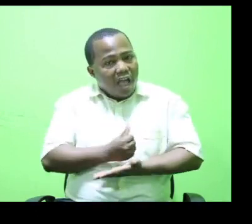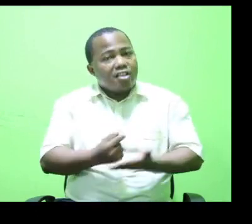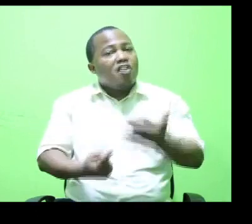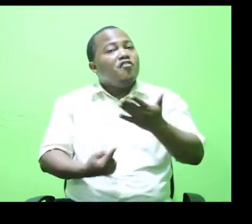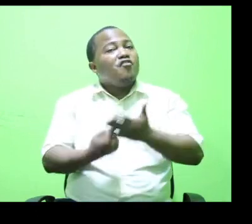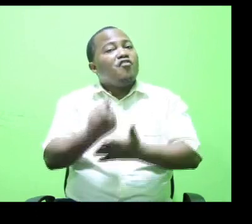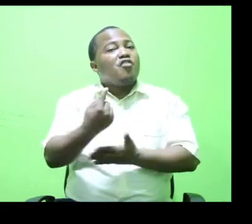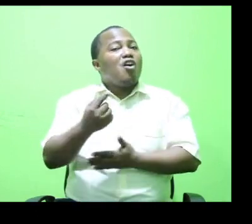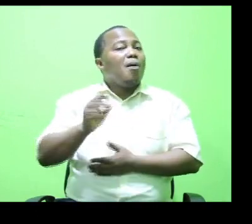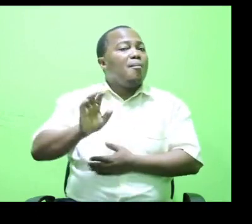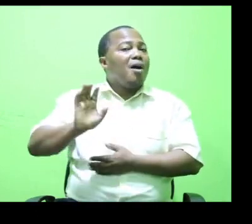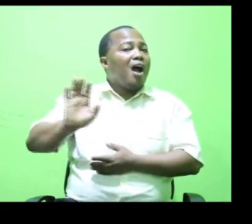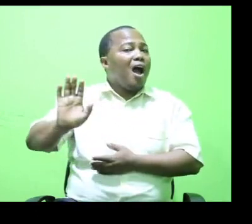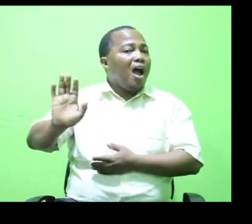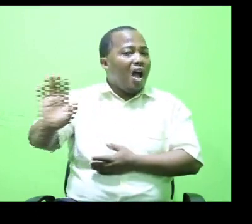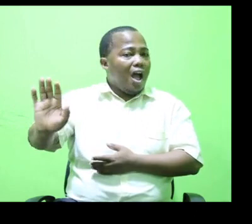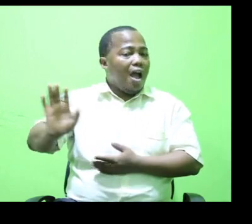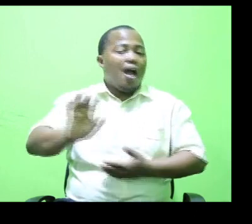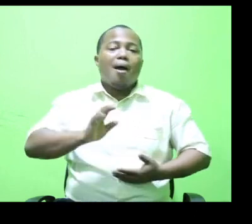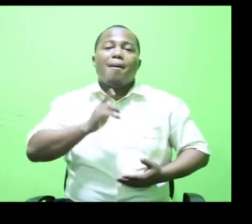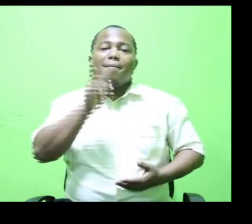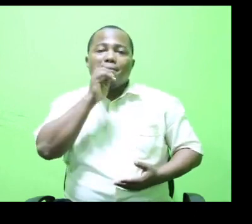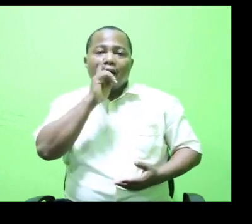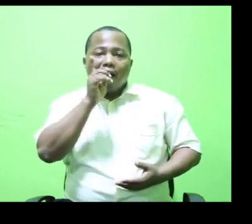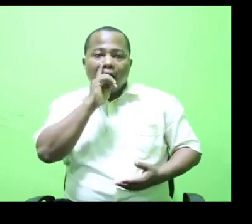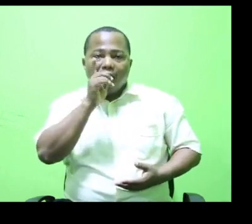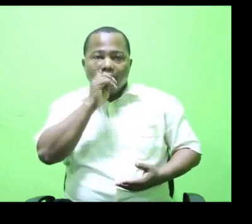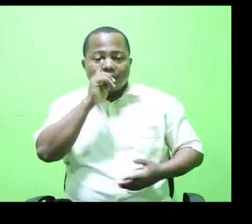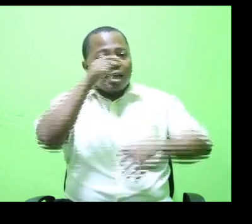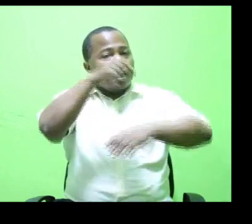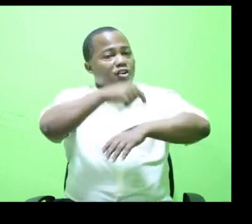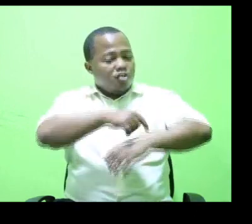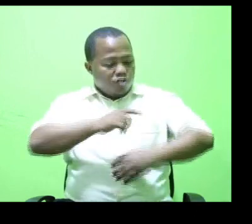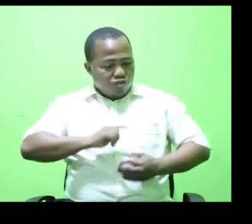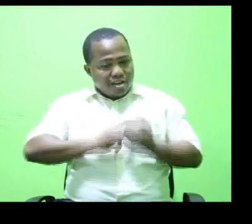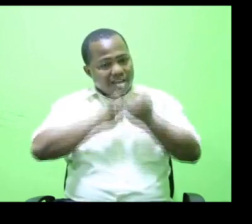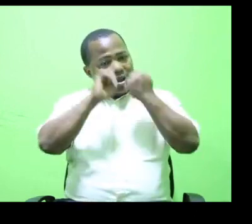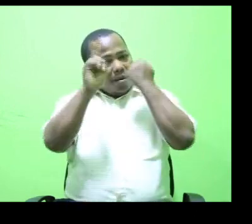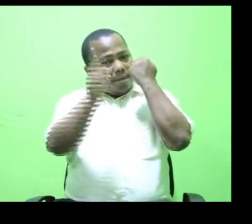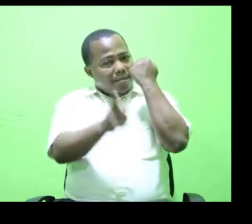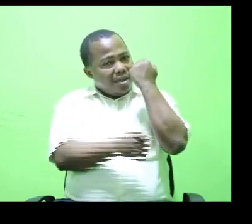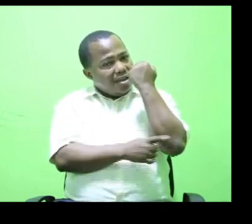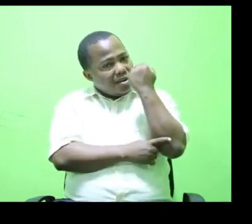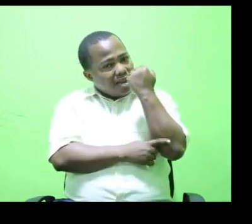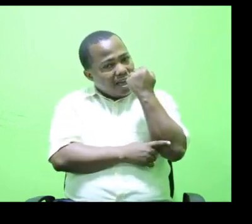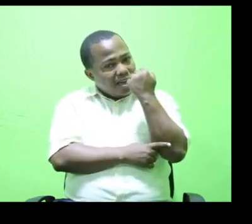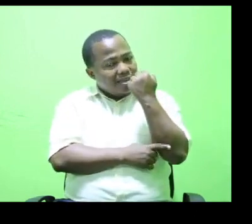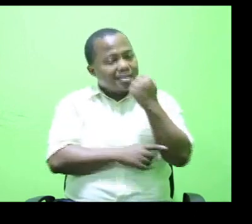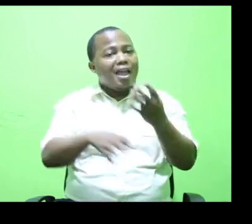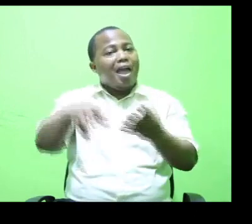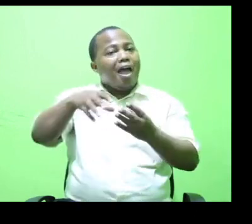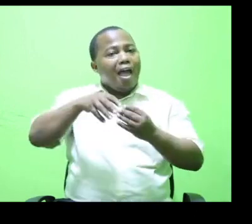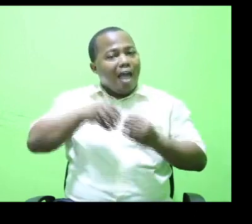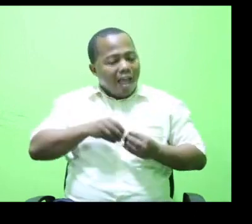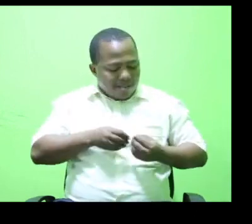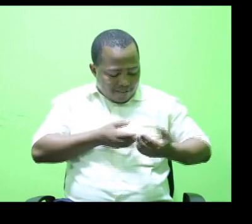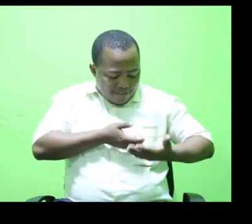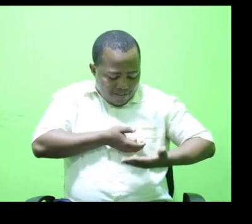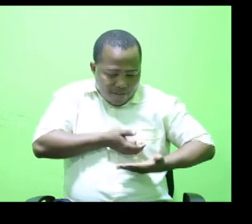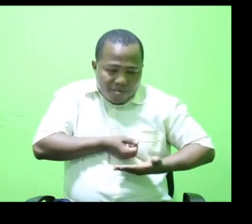from her or his mother during pregnancies and